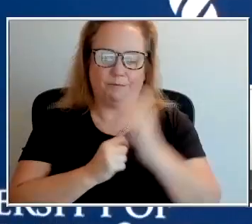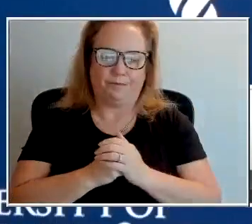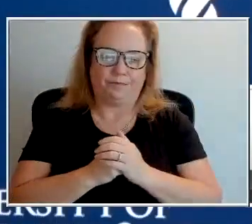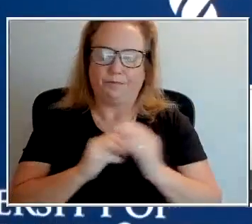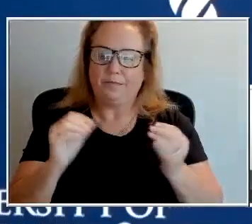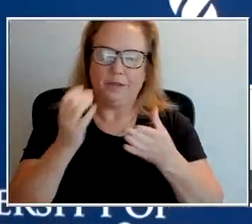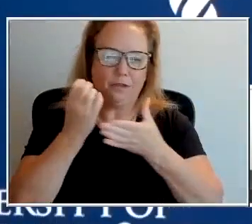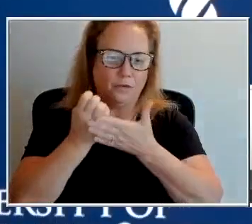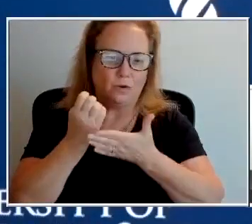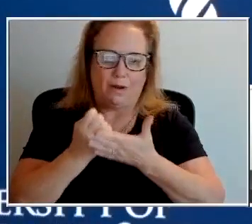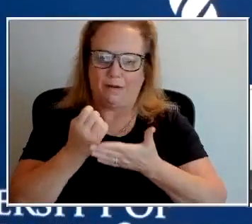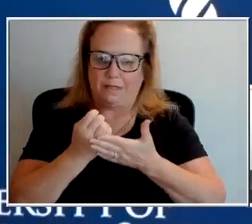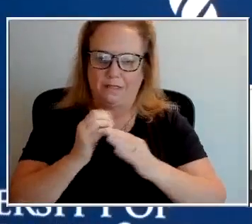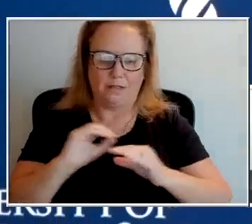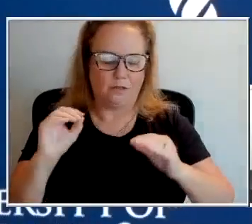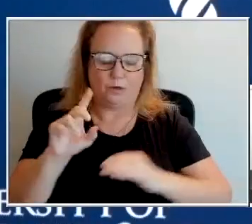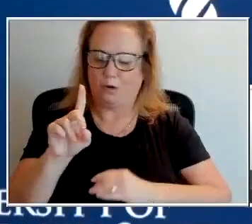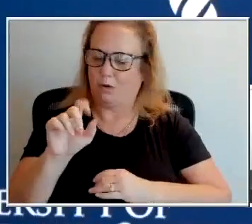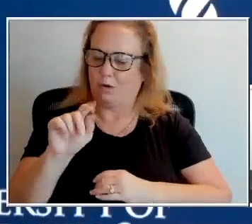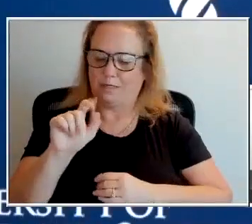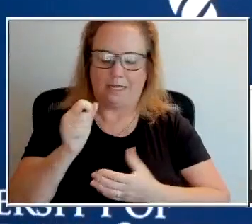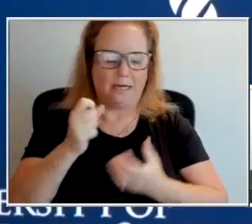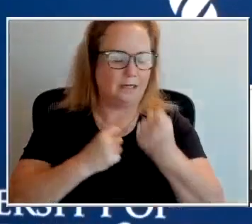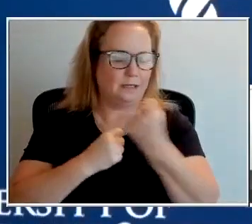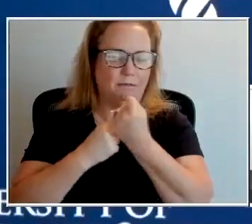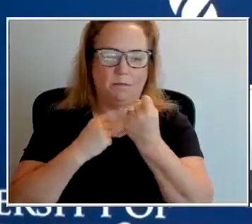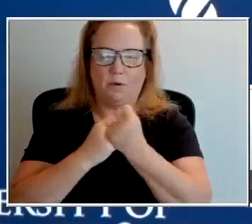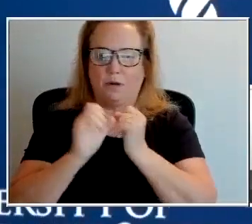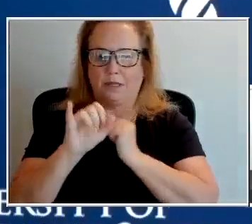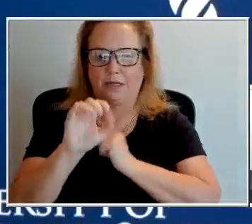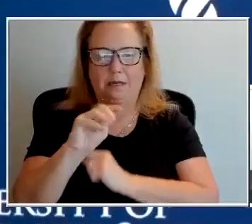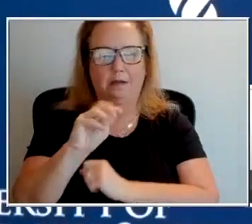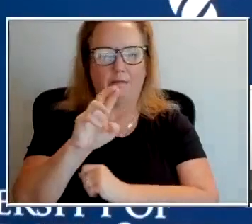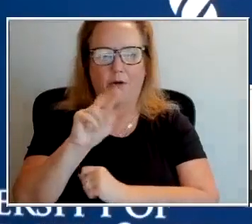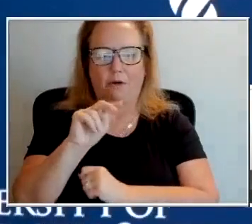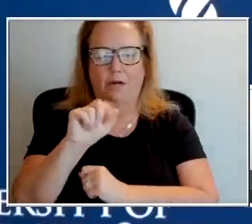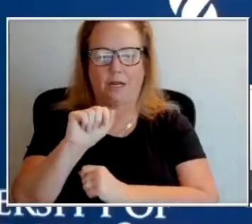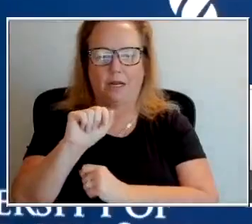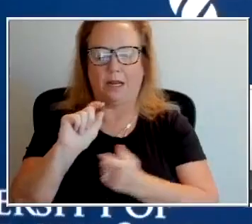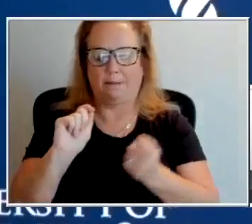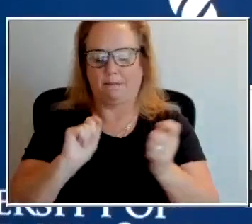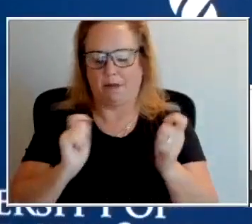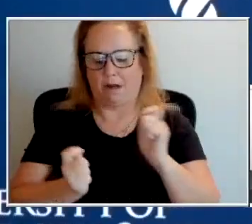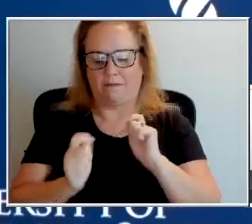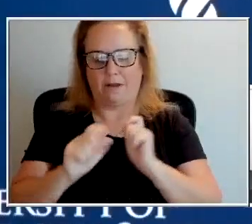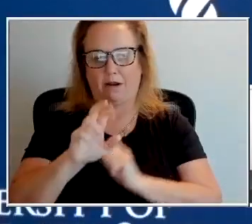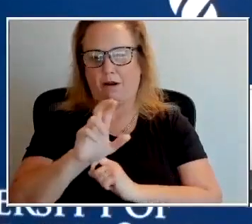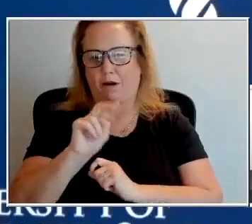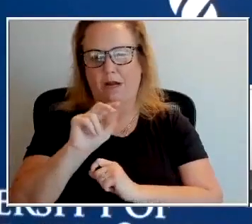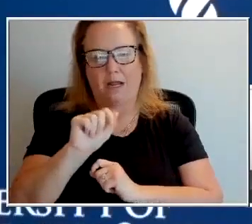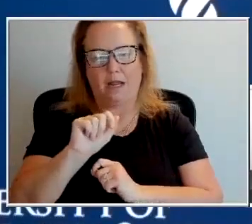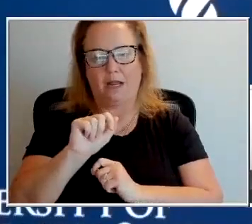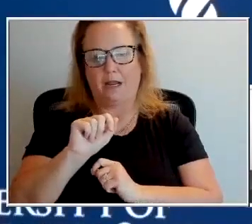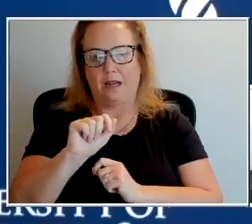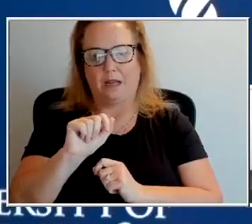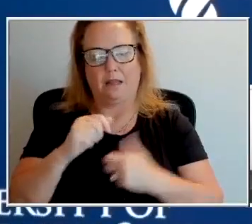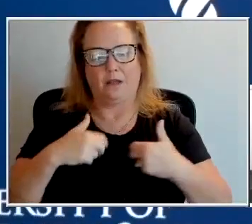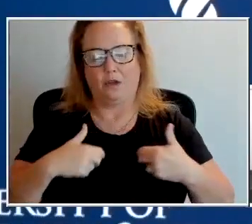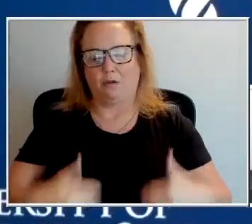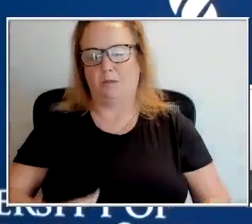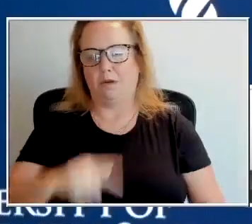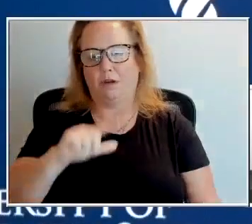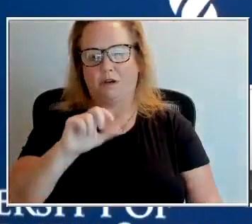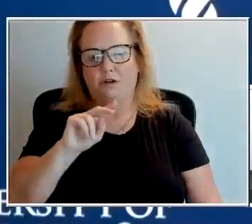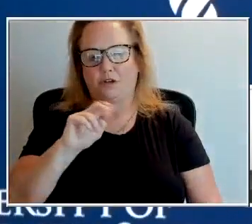evidence, there's no data to support the fact that this mRNA, modified RNA vaccine, integrates into the human genome. They are really